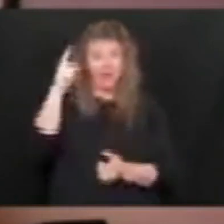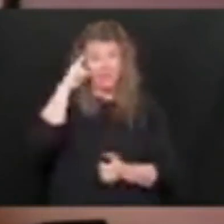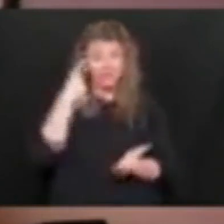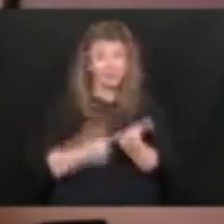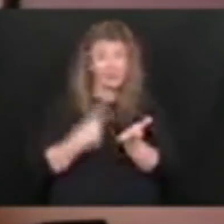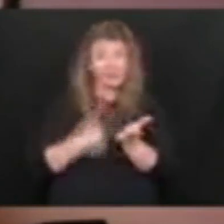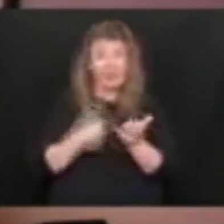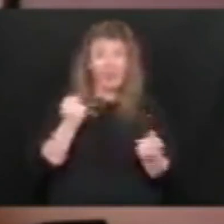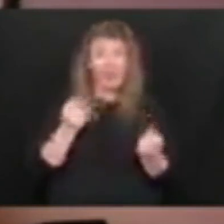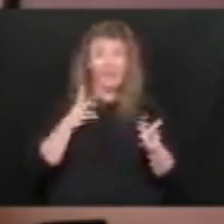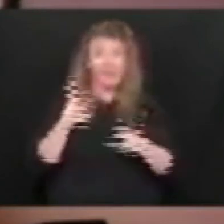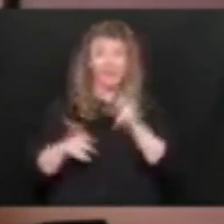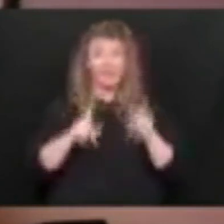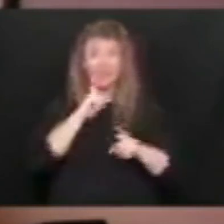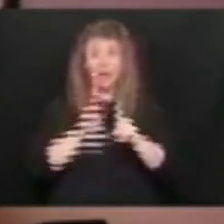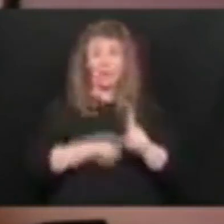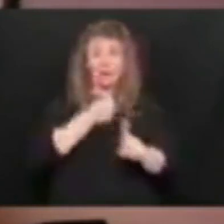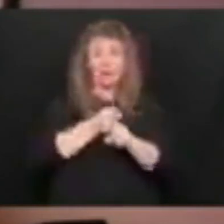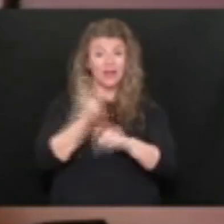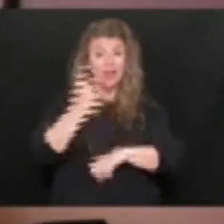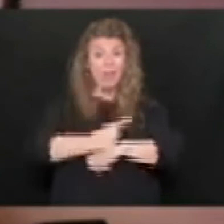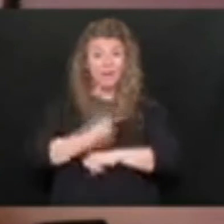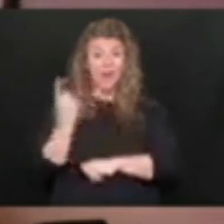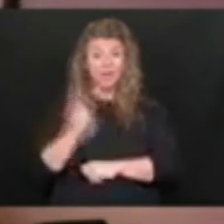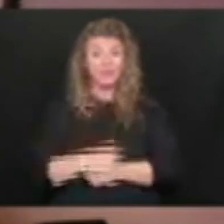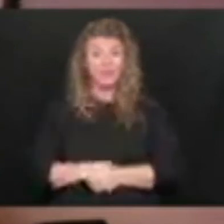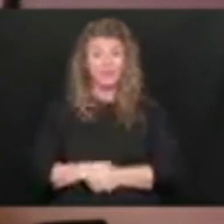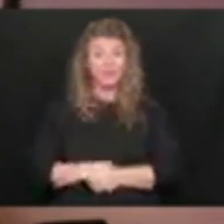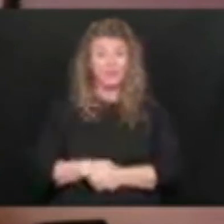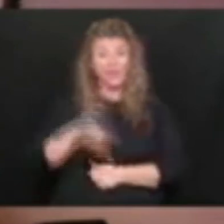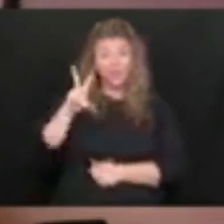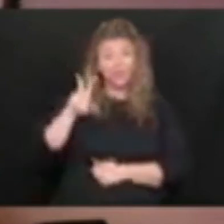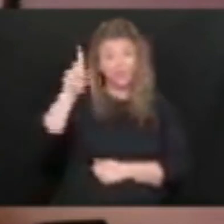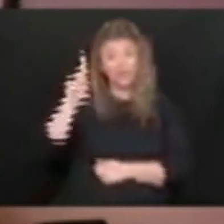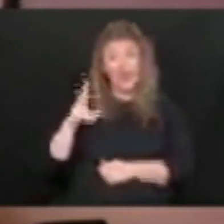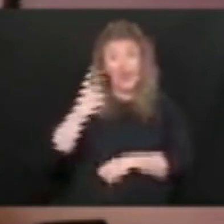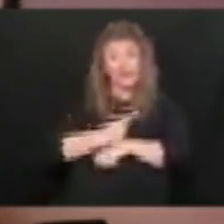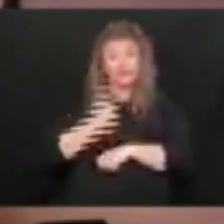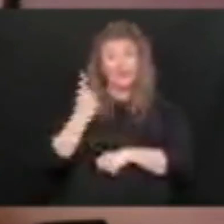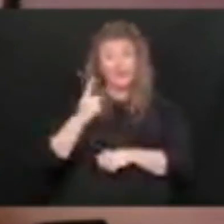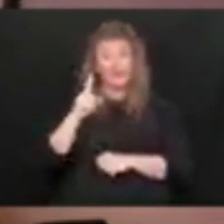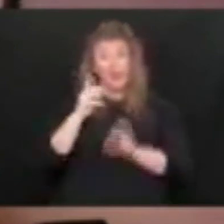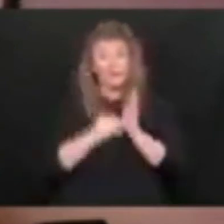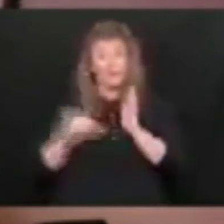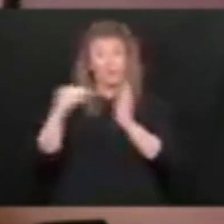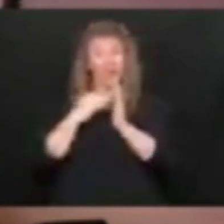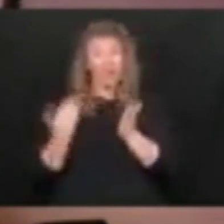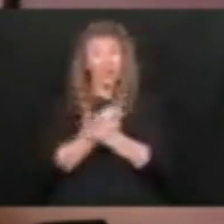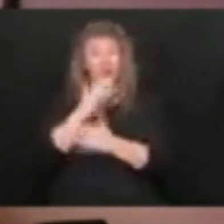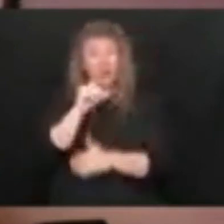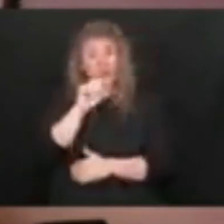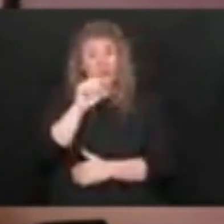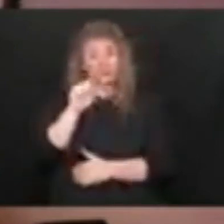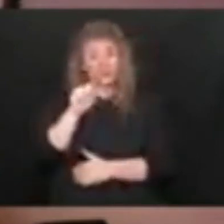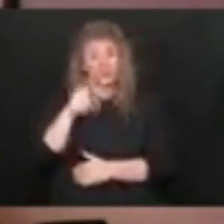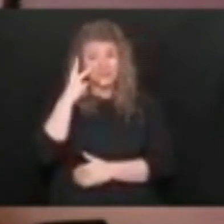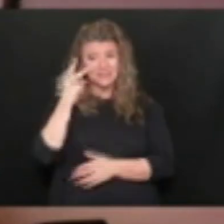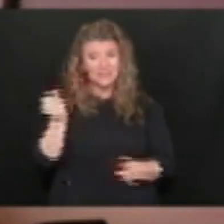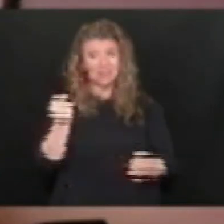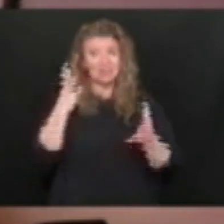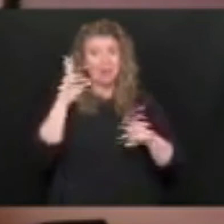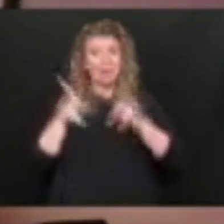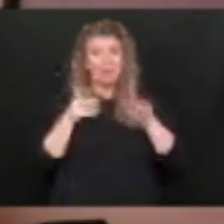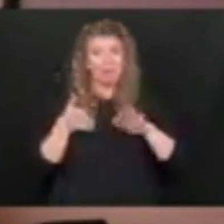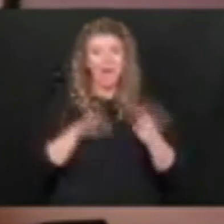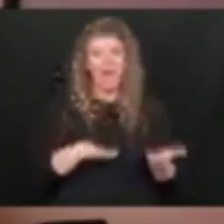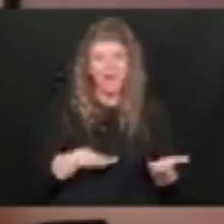people were infected in one day. In 2.5 days, they're seeing 1 million new cases, and they're seeing so many people die.